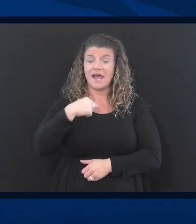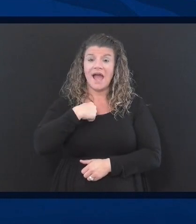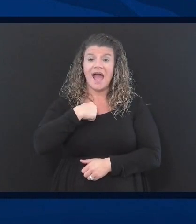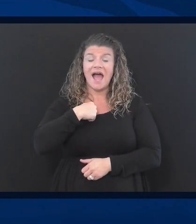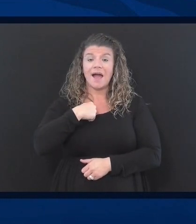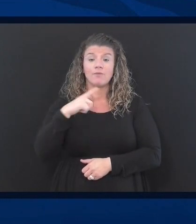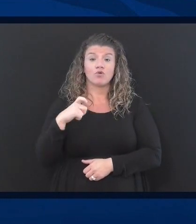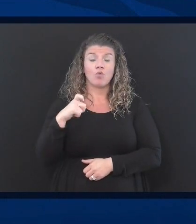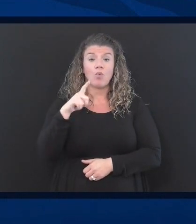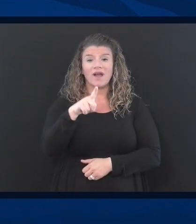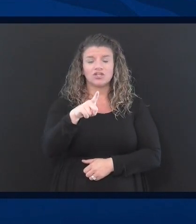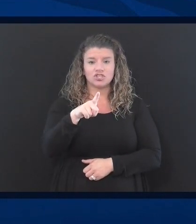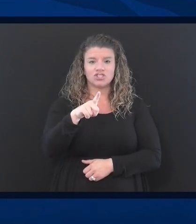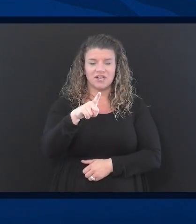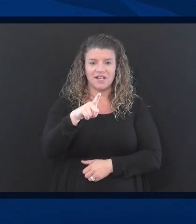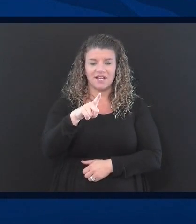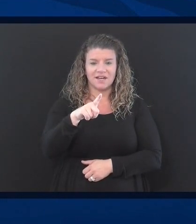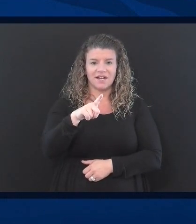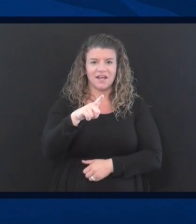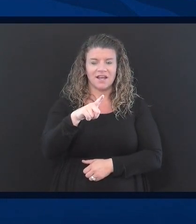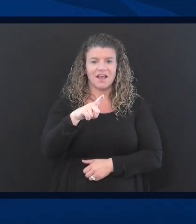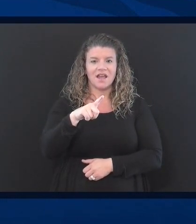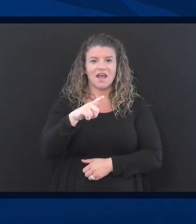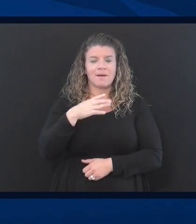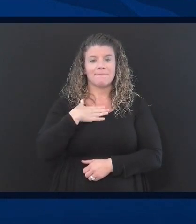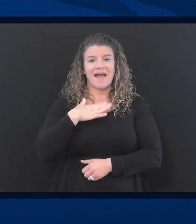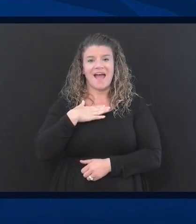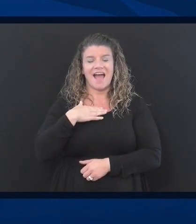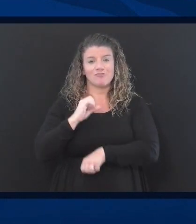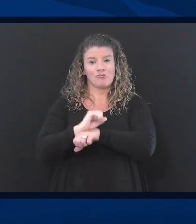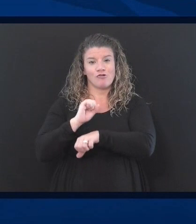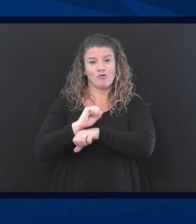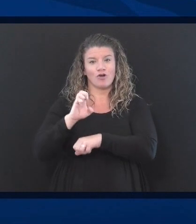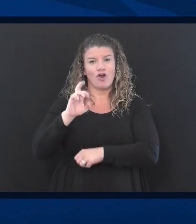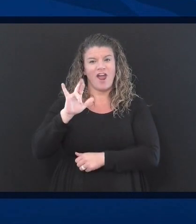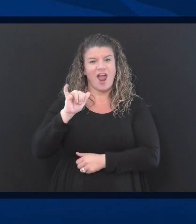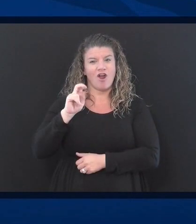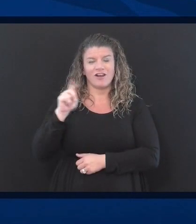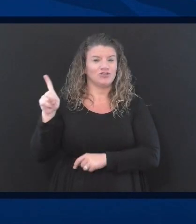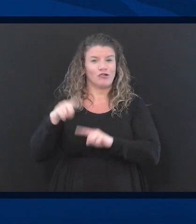question on behalf of my colleague, Aaron Beck, who wasn't able to tune in today.